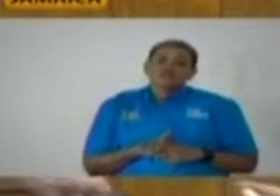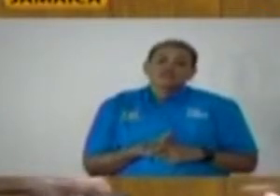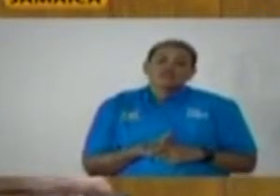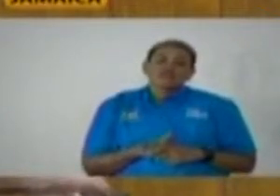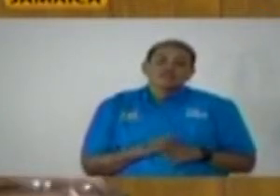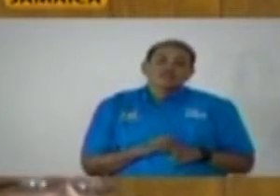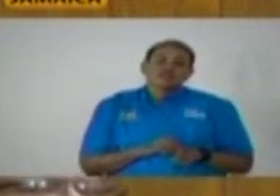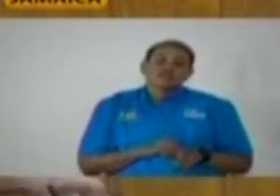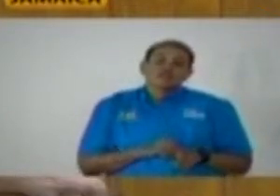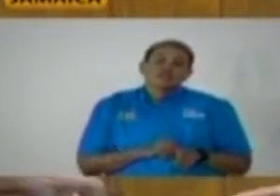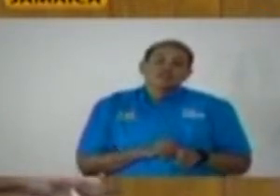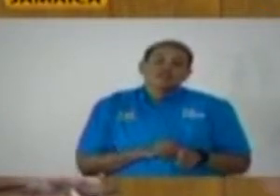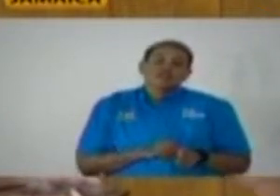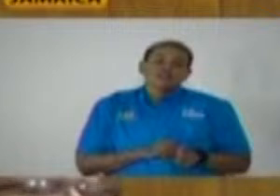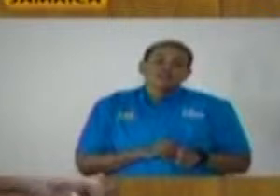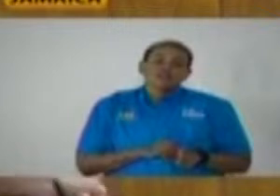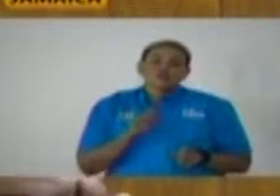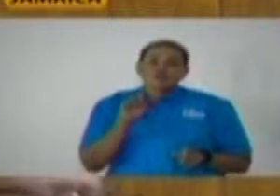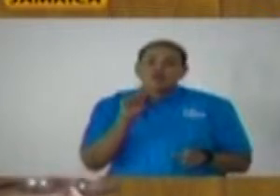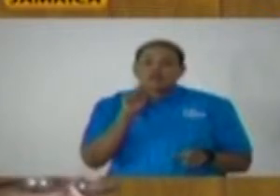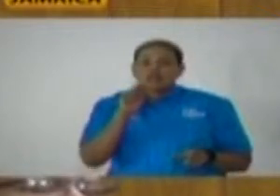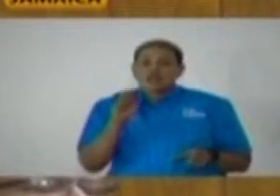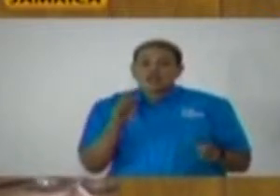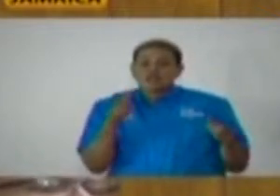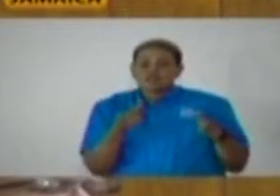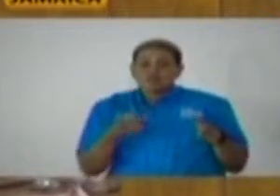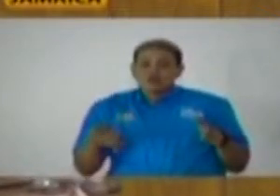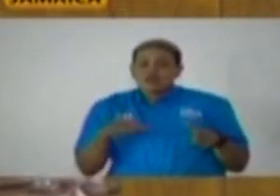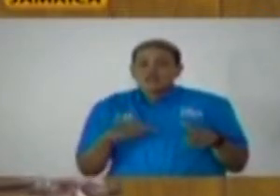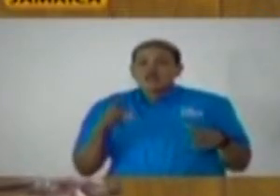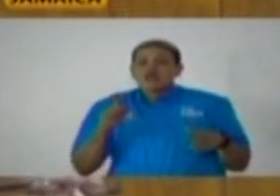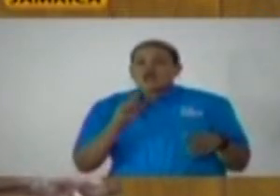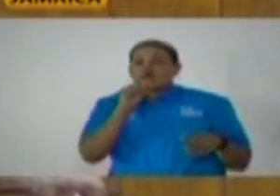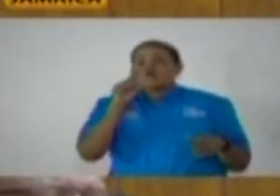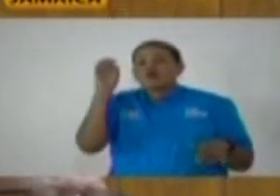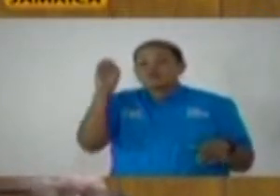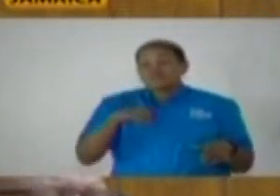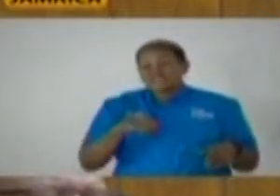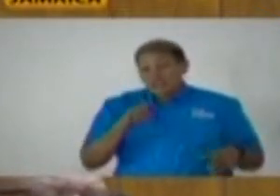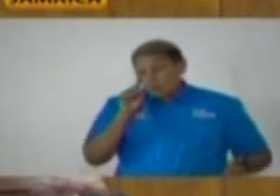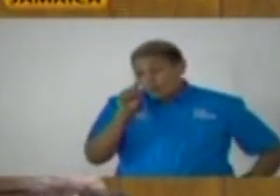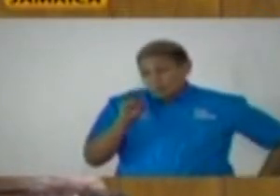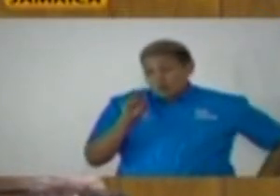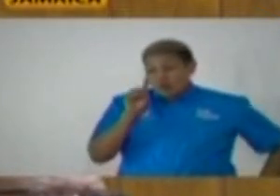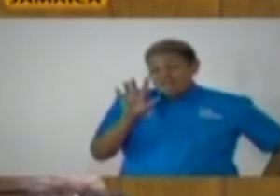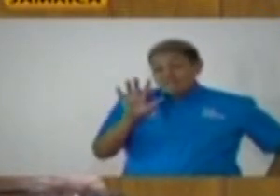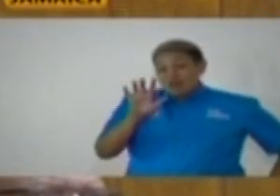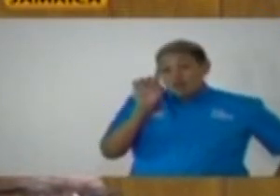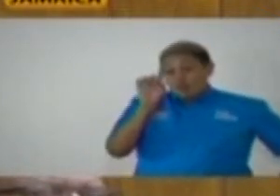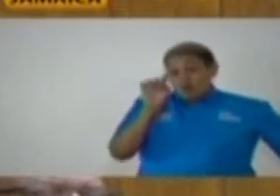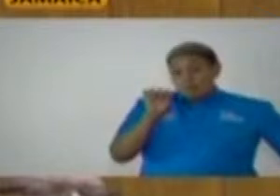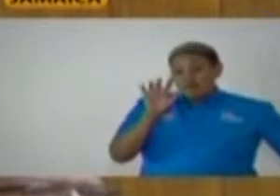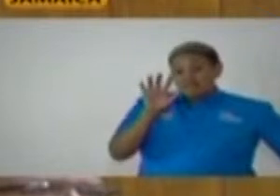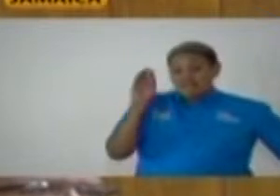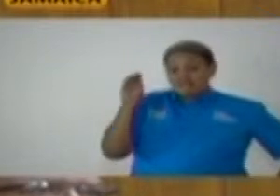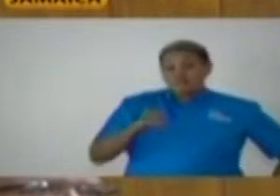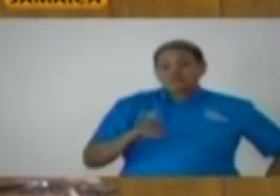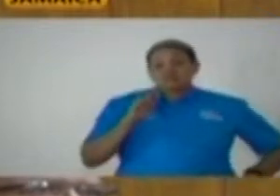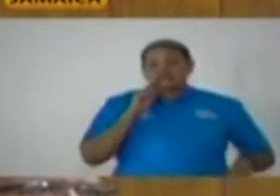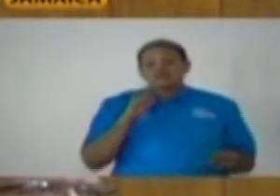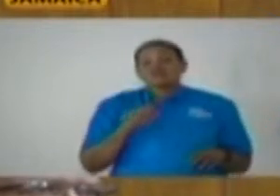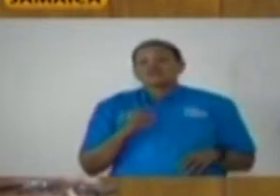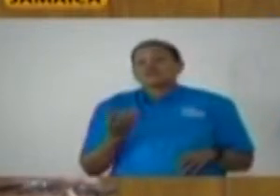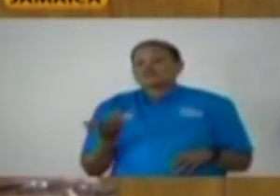0.5 hectares, 1 acre? Roughly. Just 1 acre. And 1%, 1.15% farm on